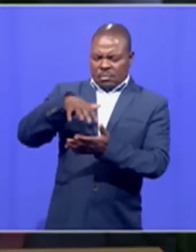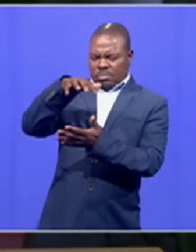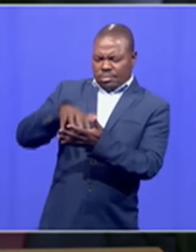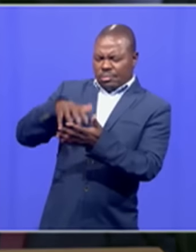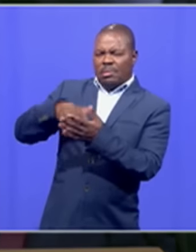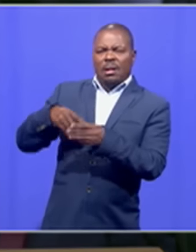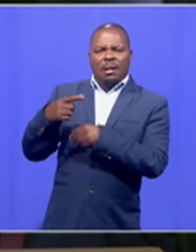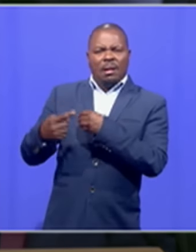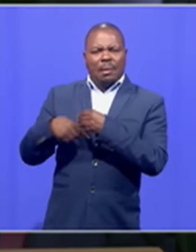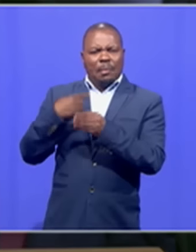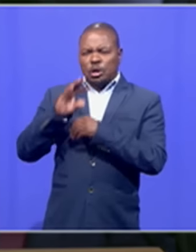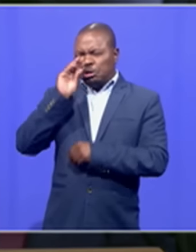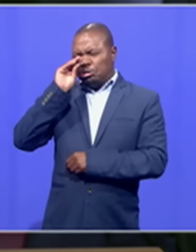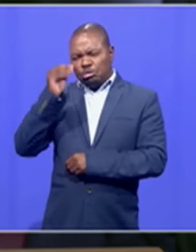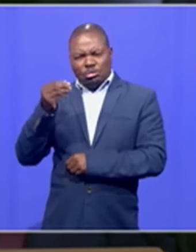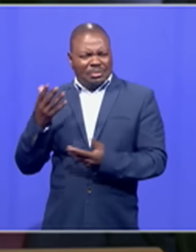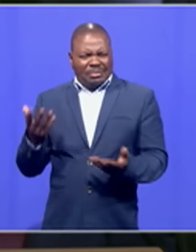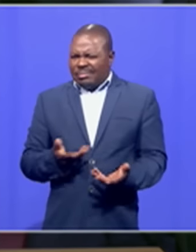breaking news article,